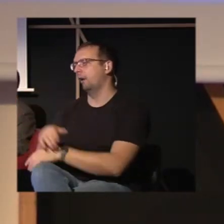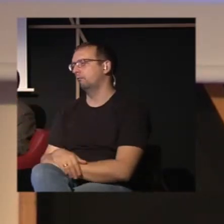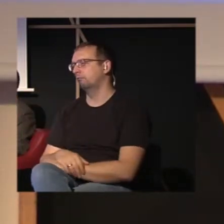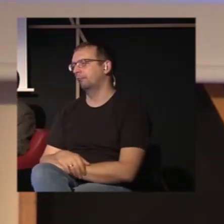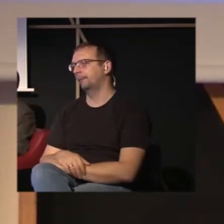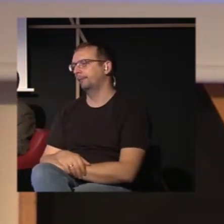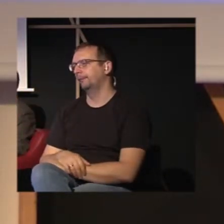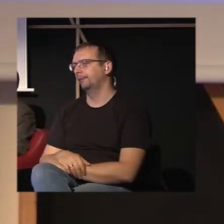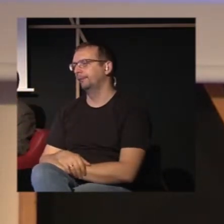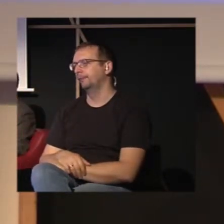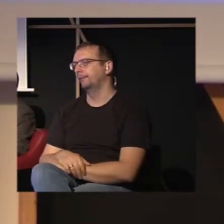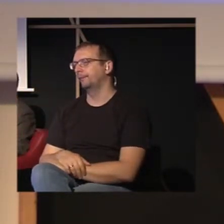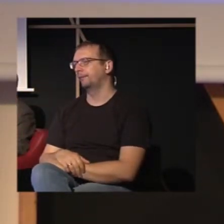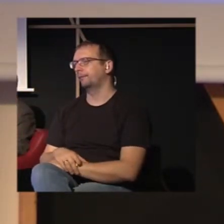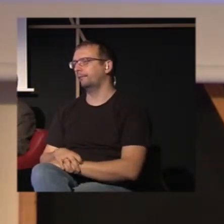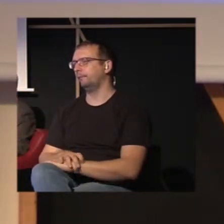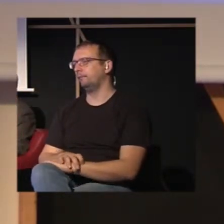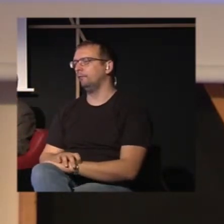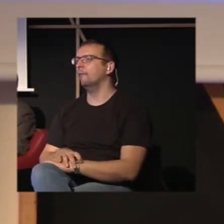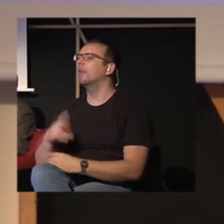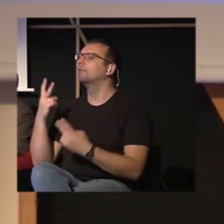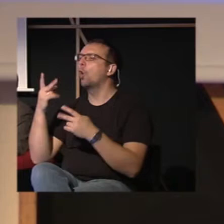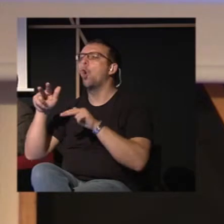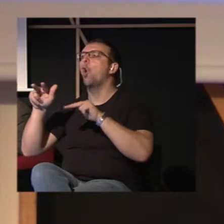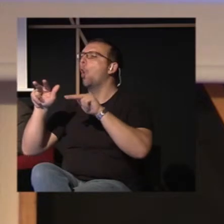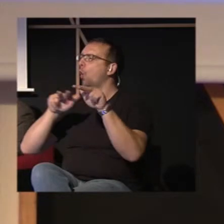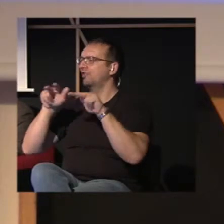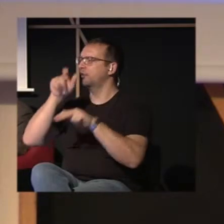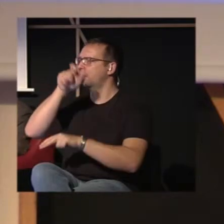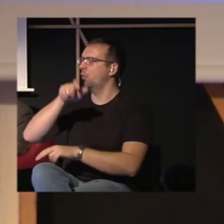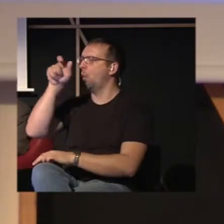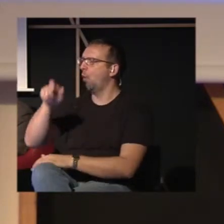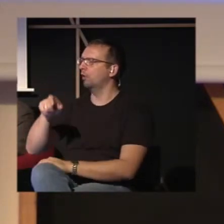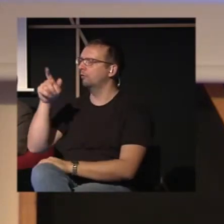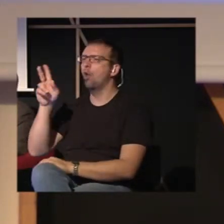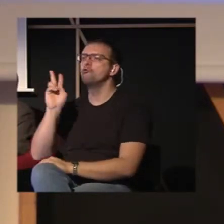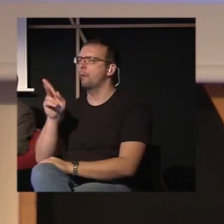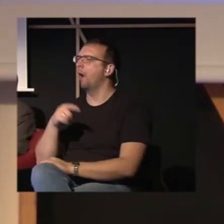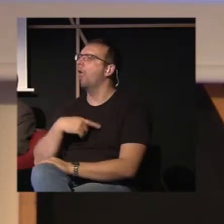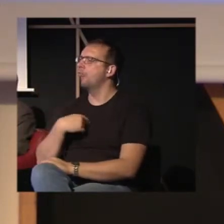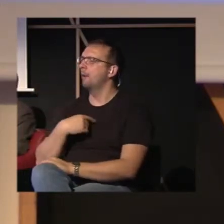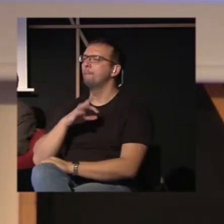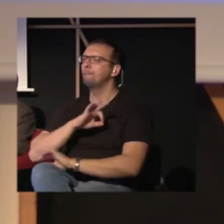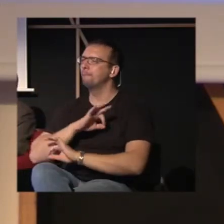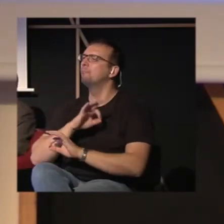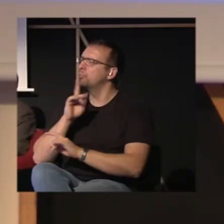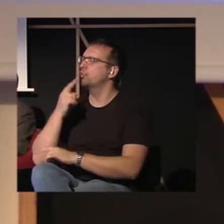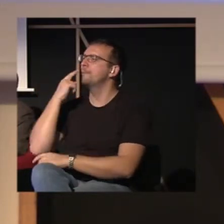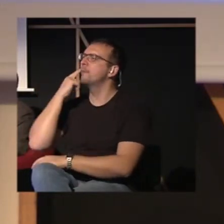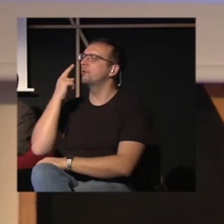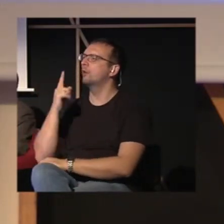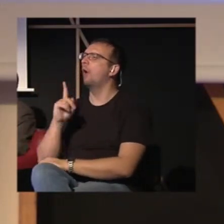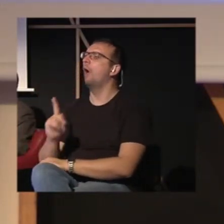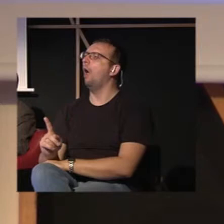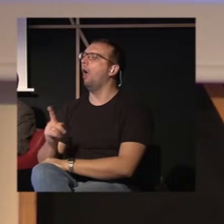guest attending either as a delegate themselves or just as a visitor, that they need to ask in advance of any specific